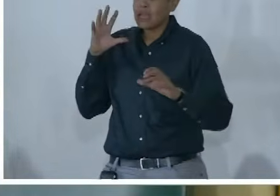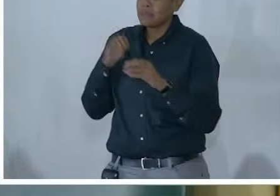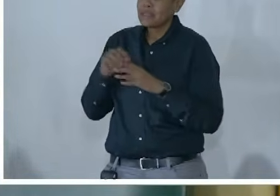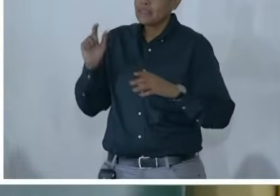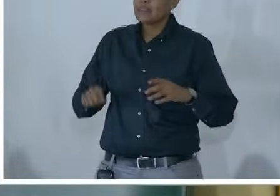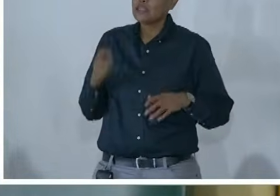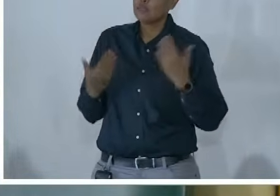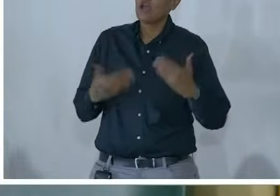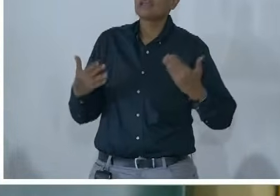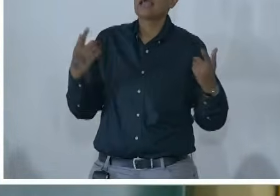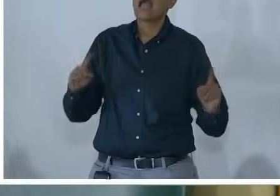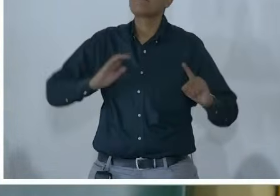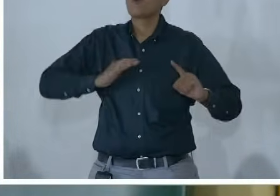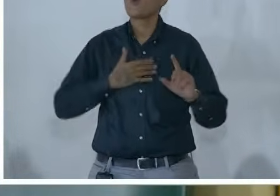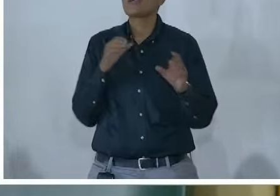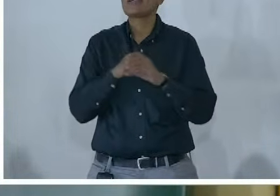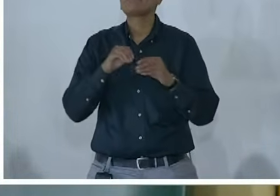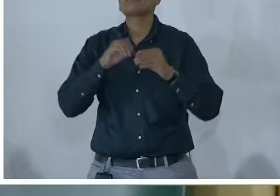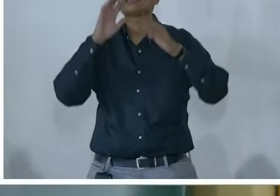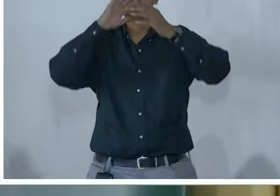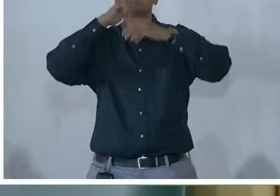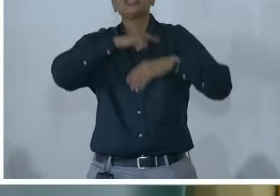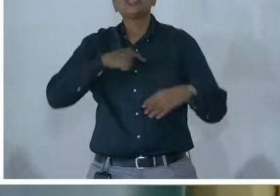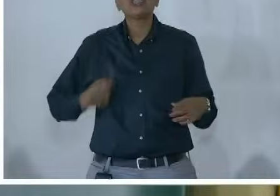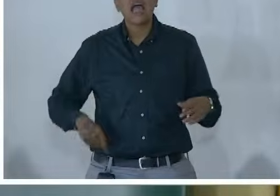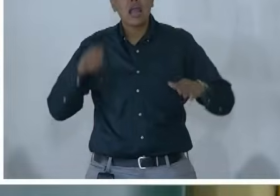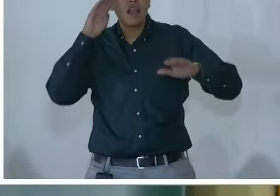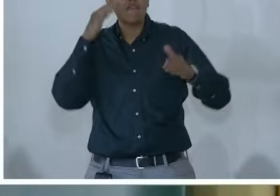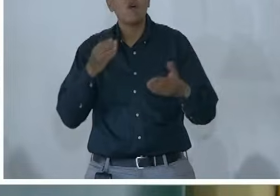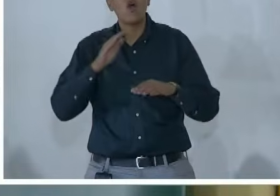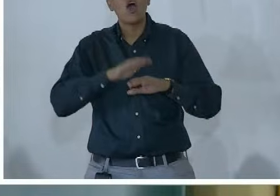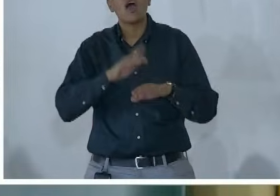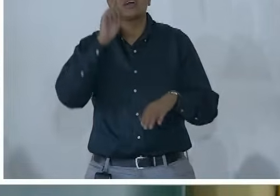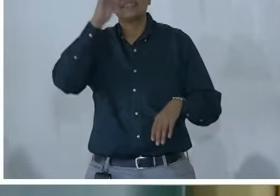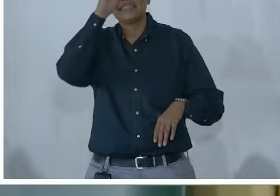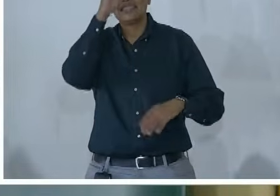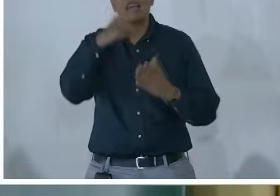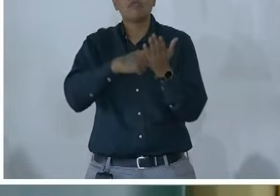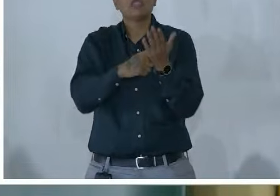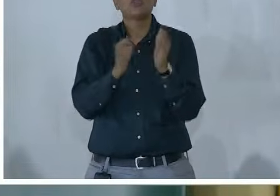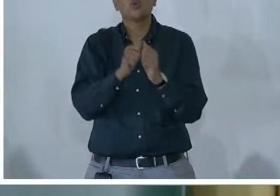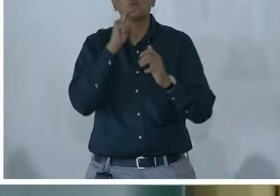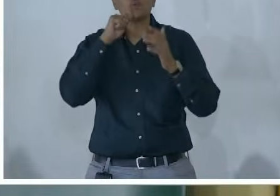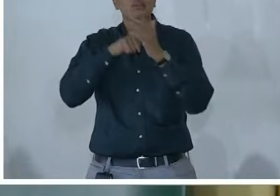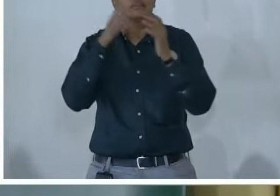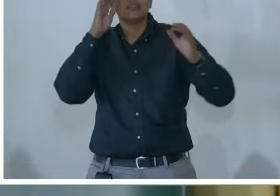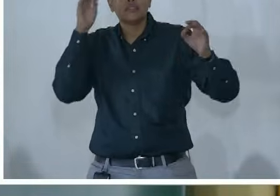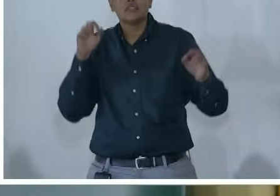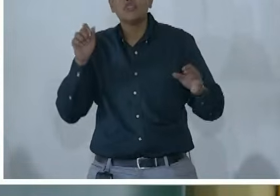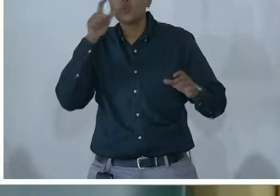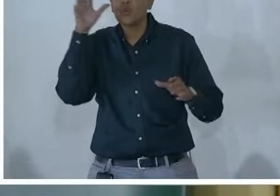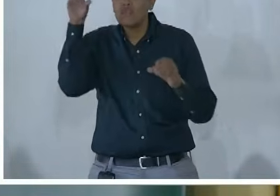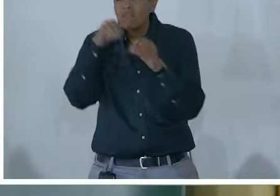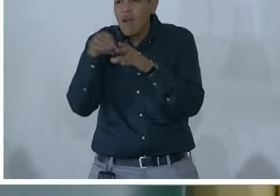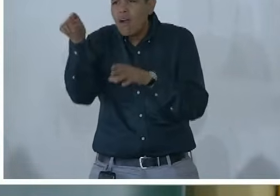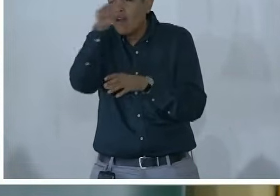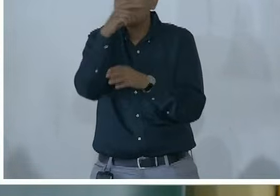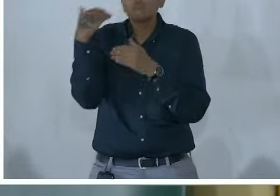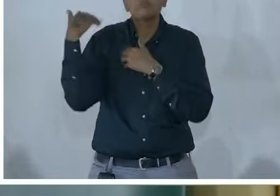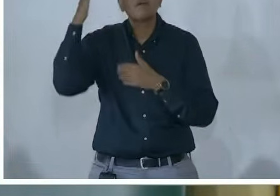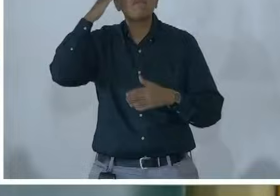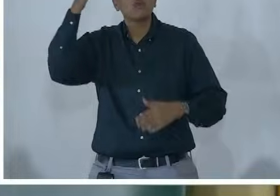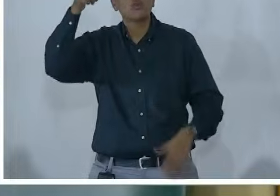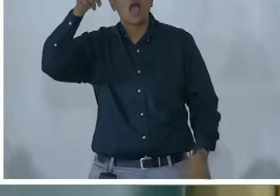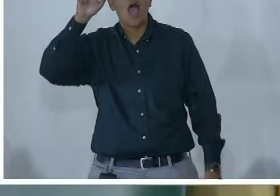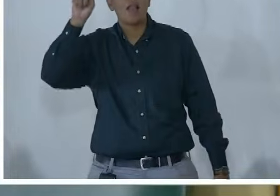this process, our engagement in China was focused on direct discussions with the key decision makers responsible for the future of